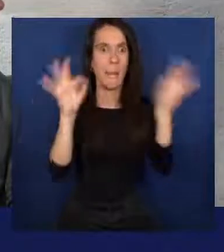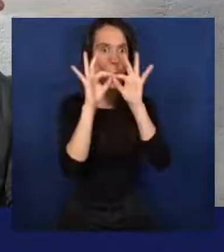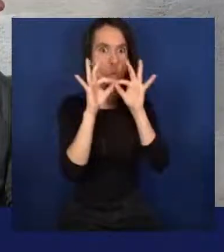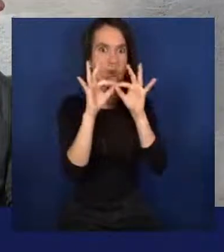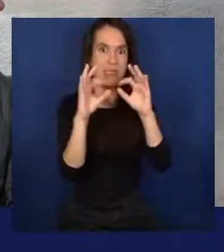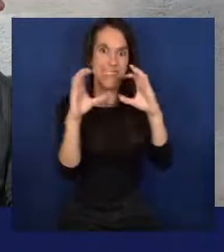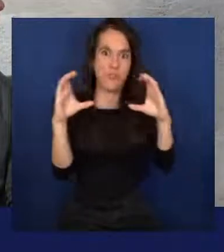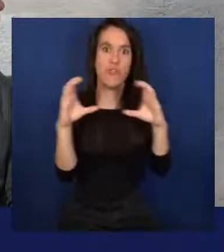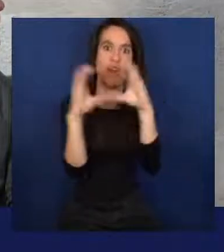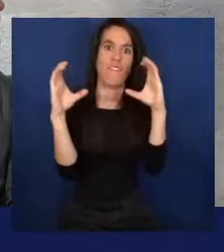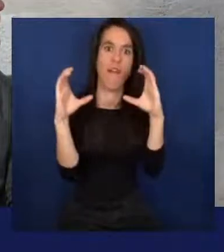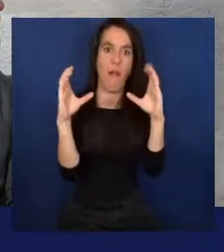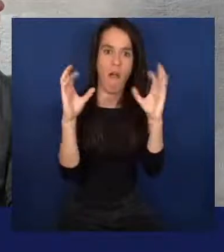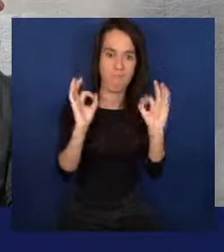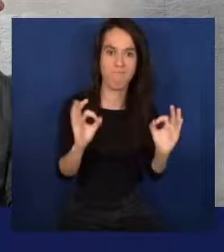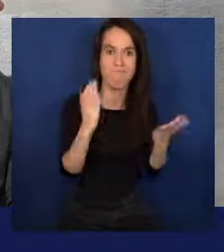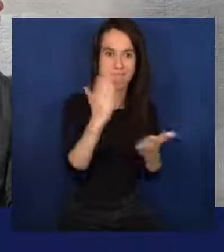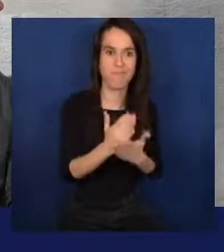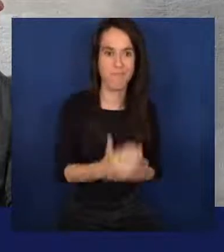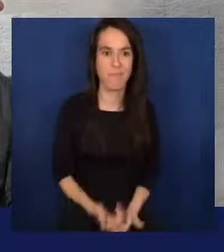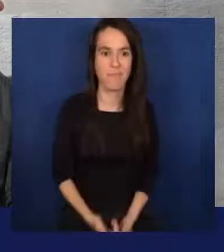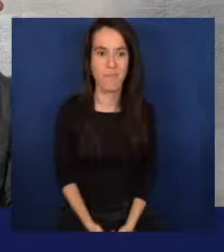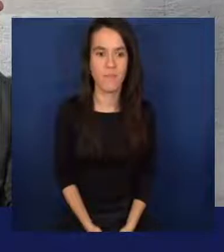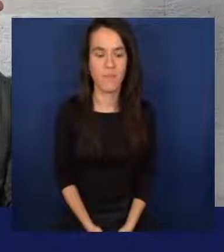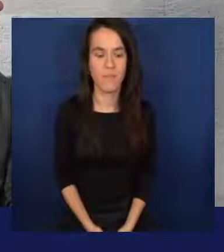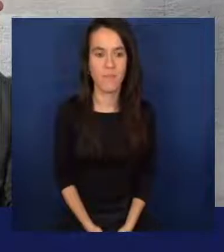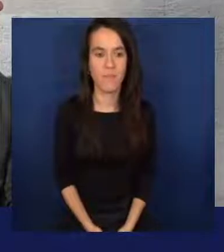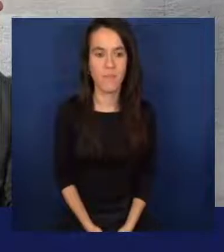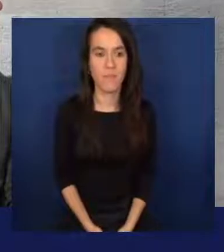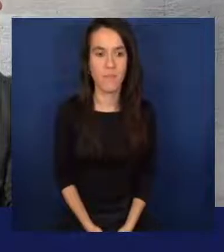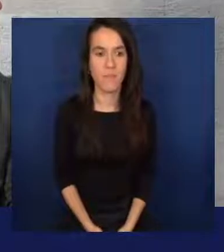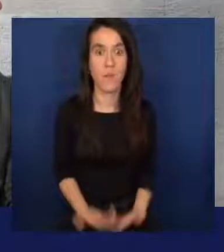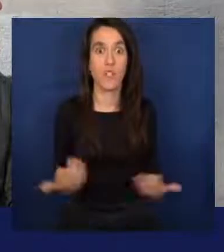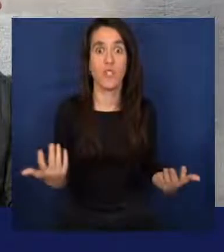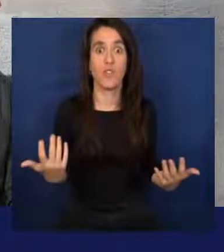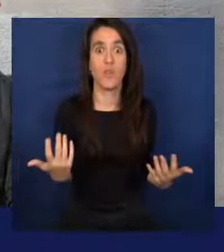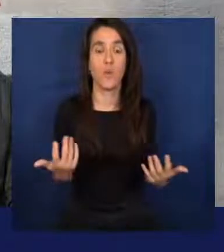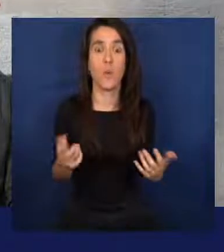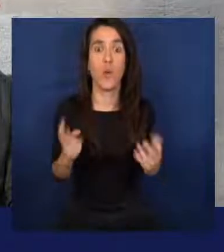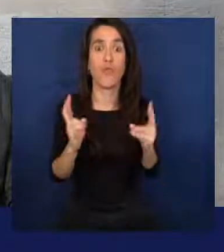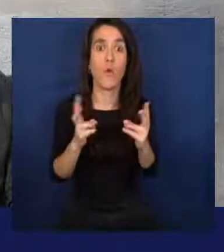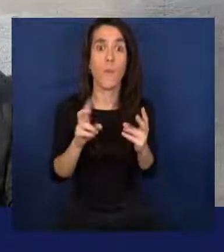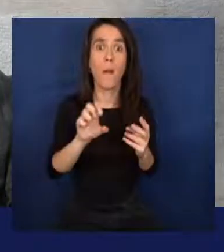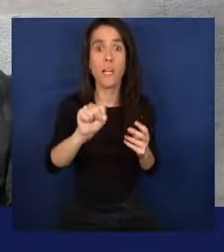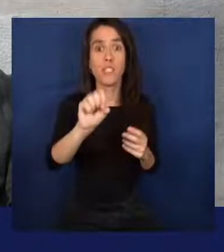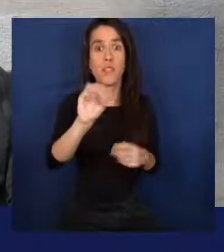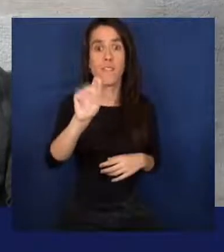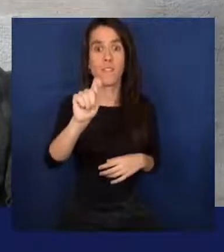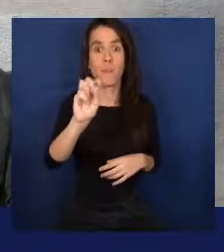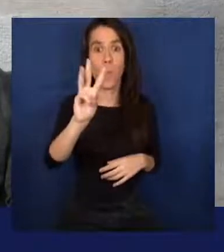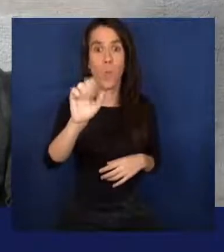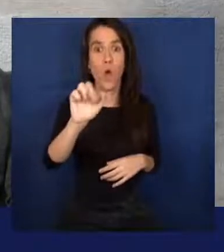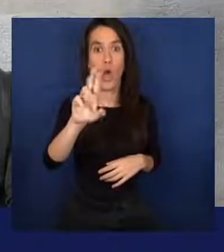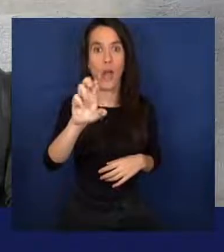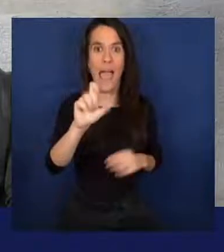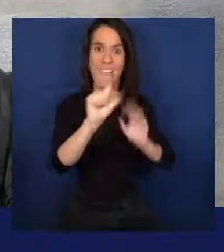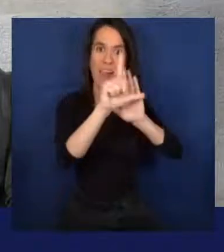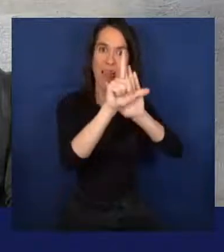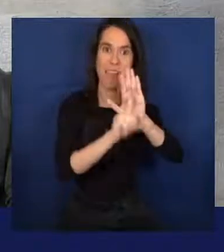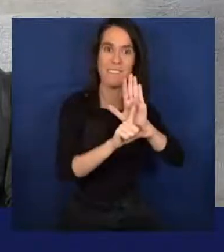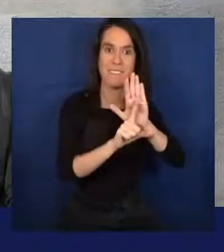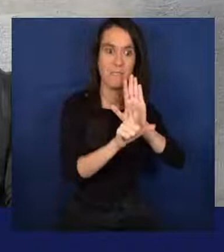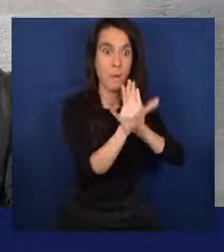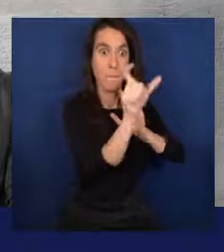And you understand, software, through the end user license agreement, has obviated